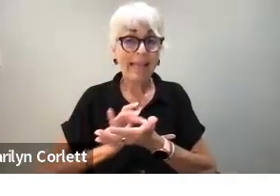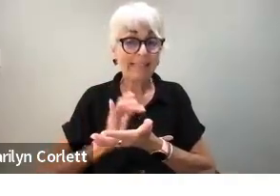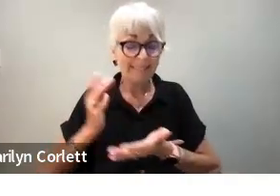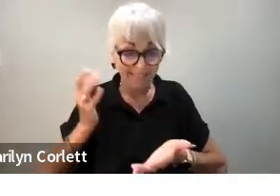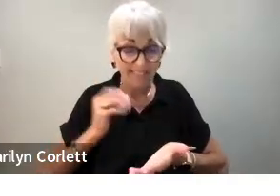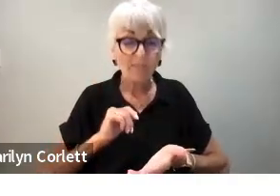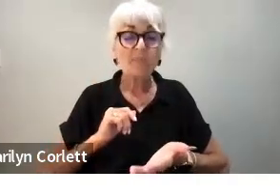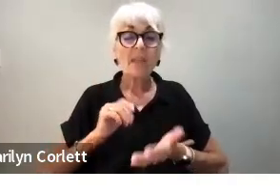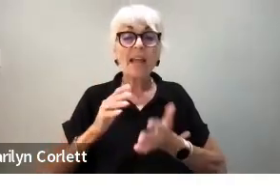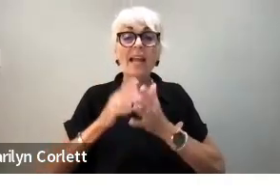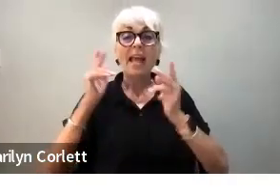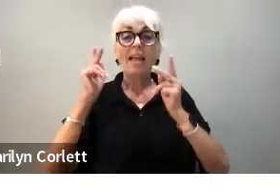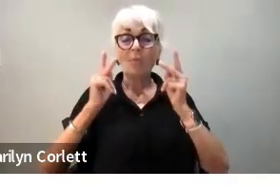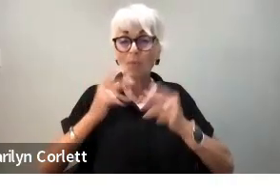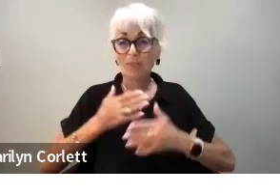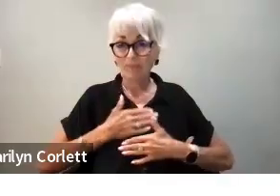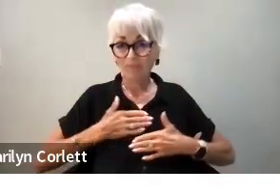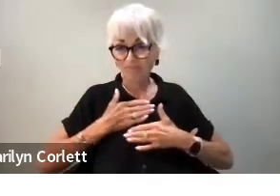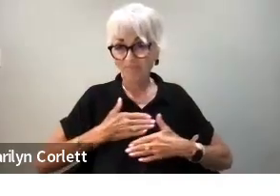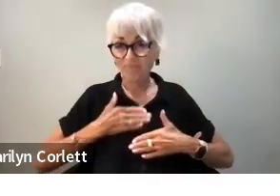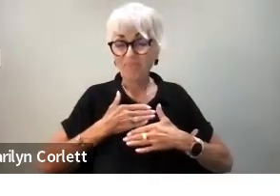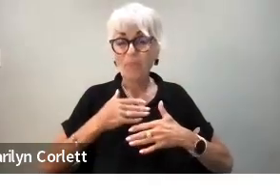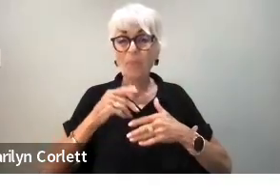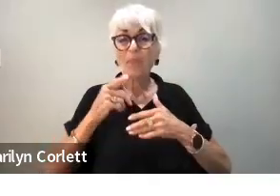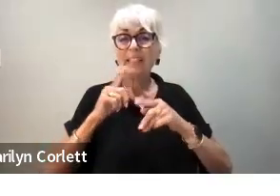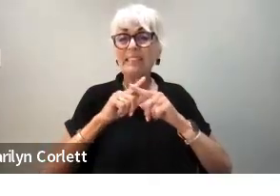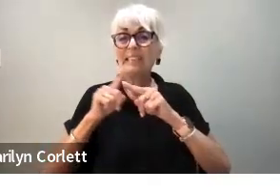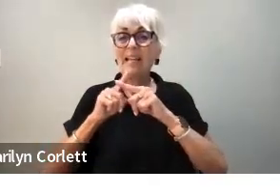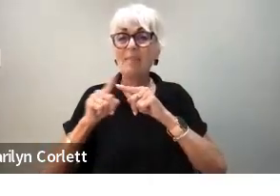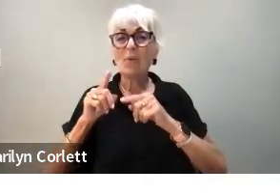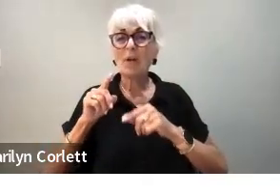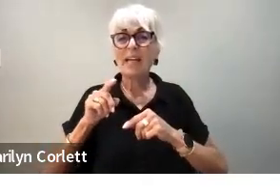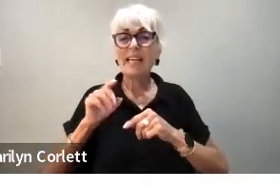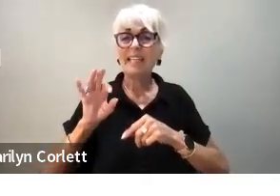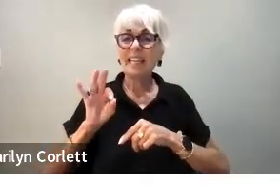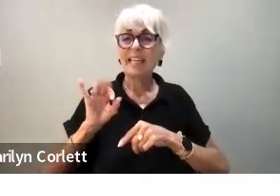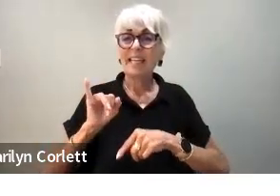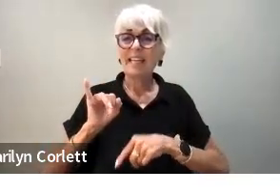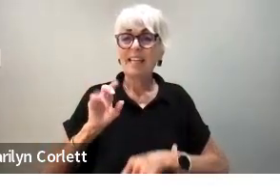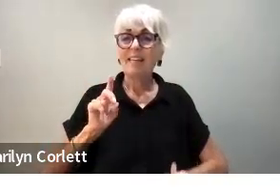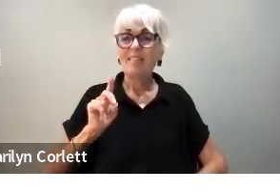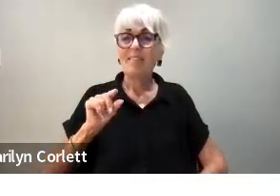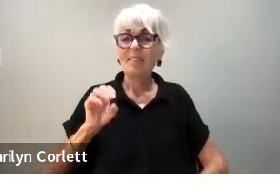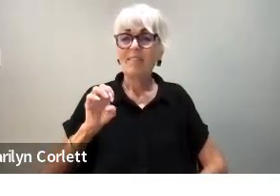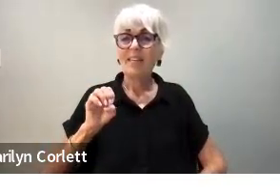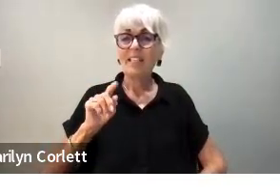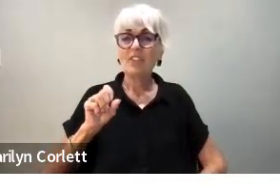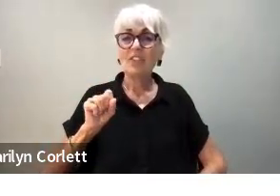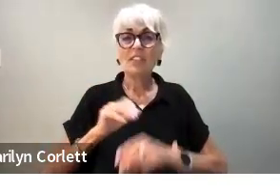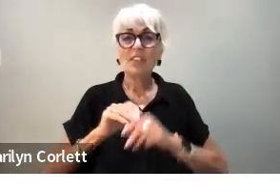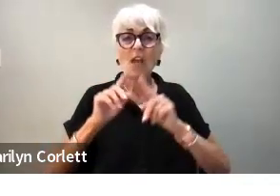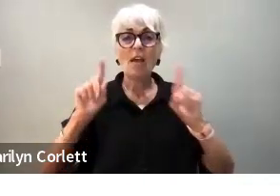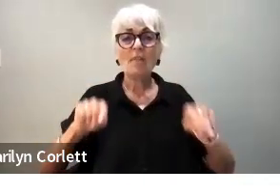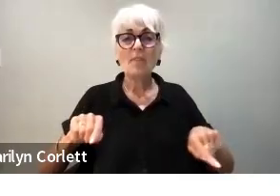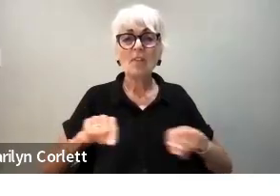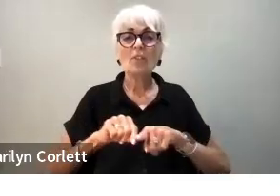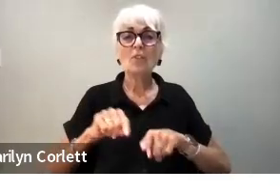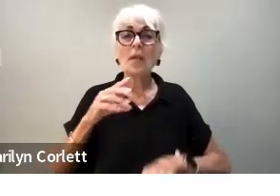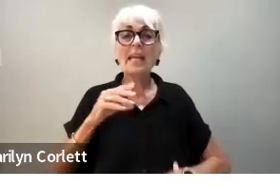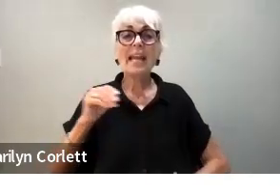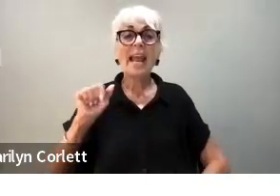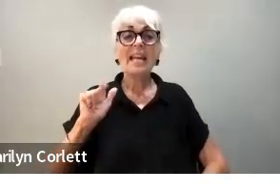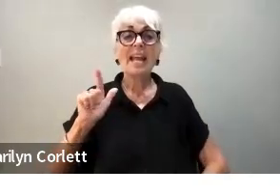And so a lot of folks enjoy that. Different types of fidgets are on this screen, and then Alexa is great for folks if they want